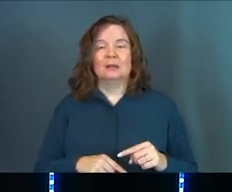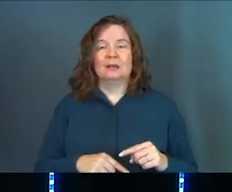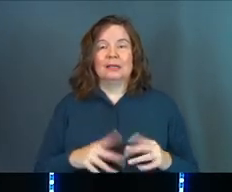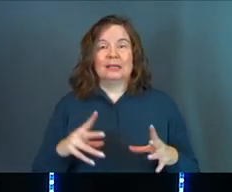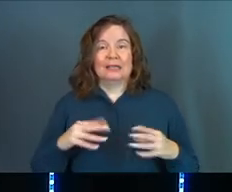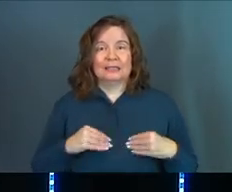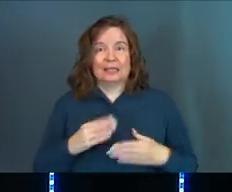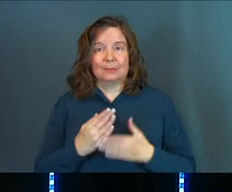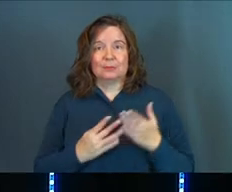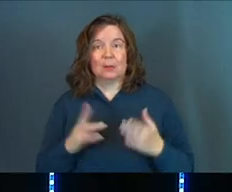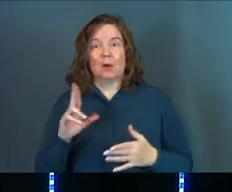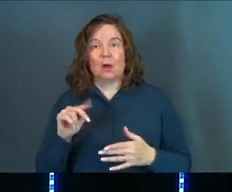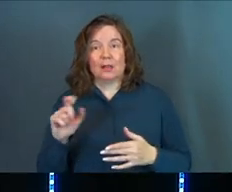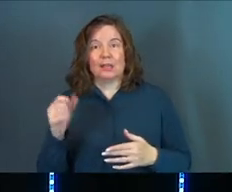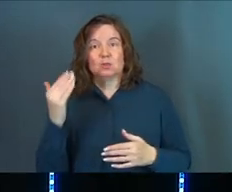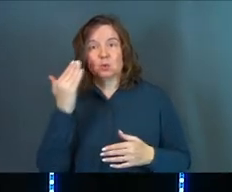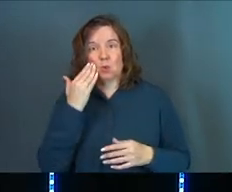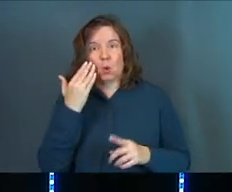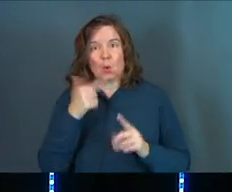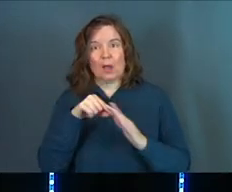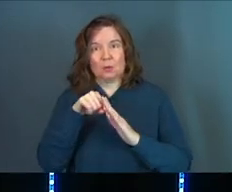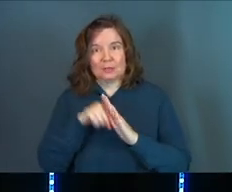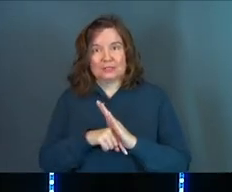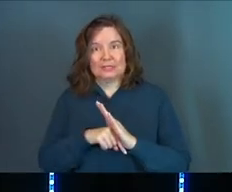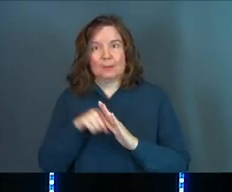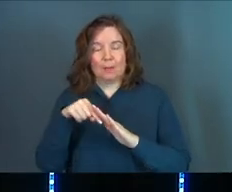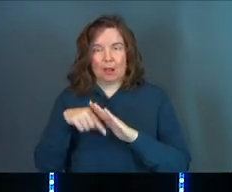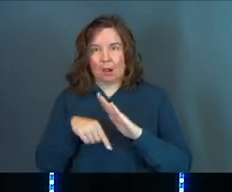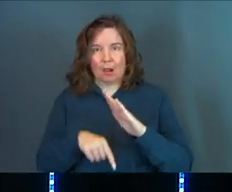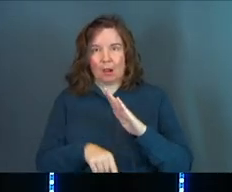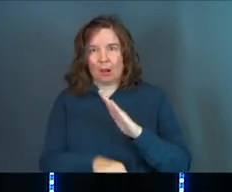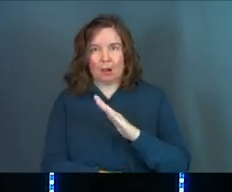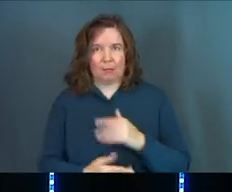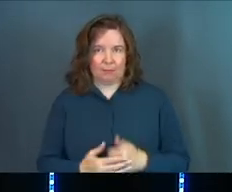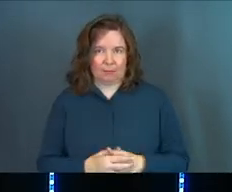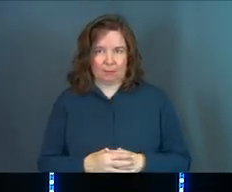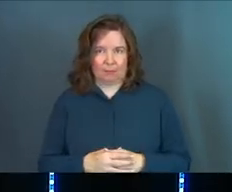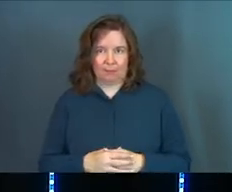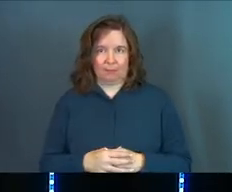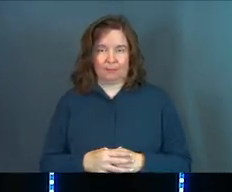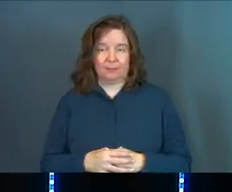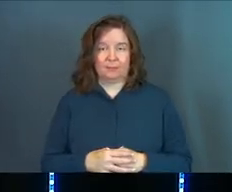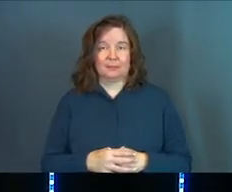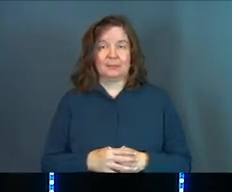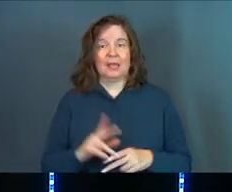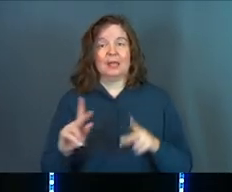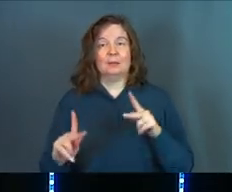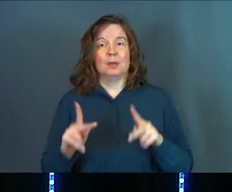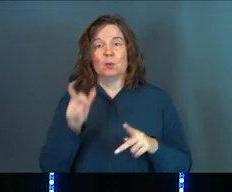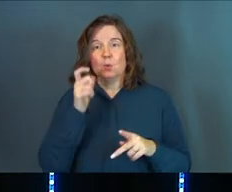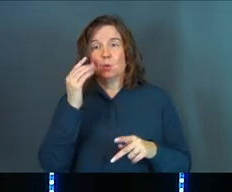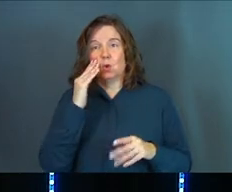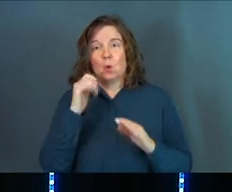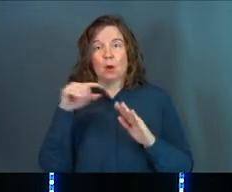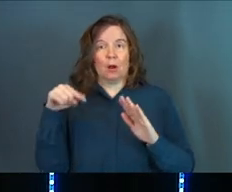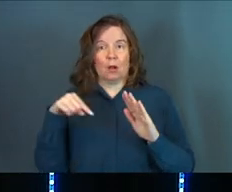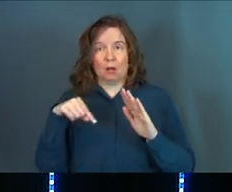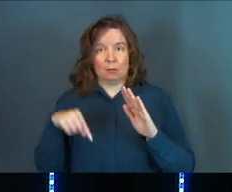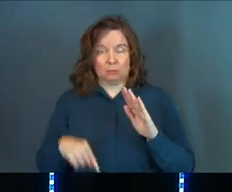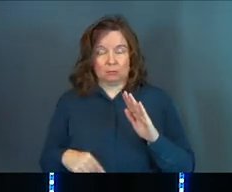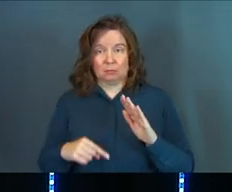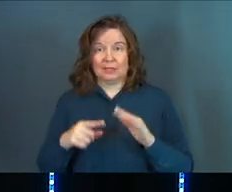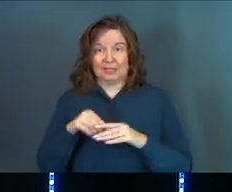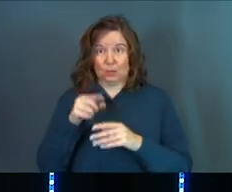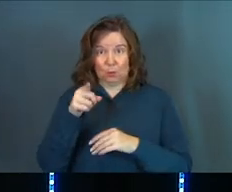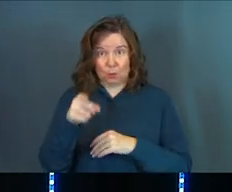You can't accept somebody unless you know just how deep the rabbit hole goes. And it's the people who know how deep the rabbit hole